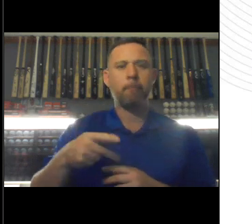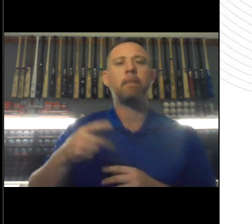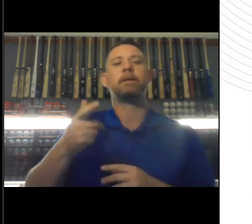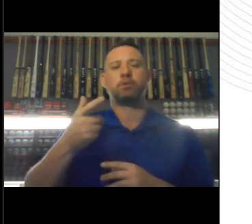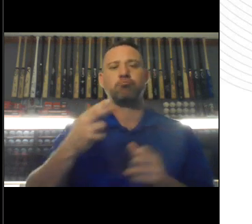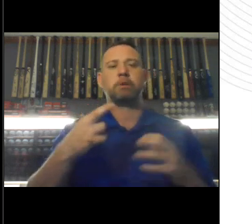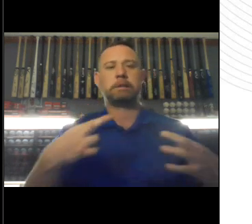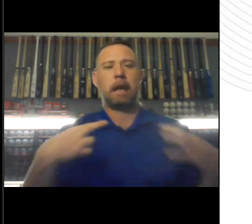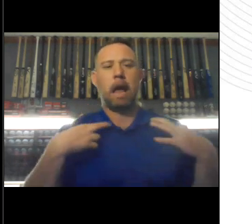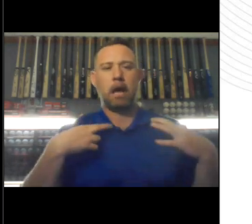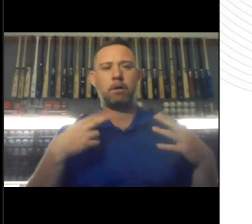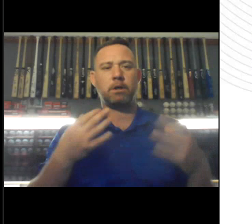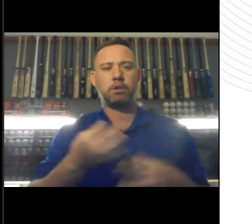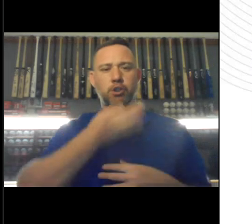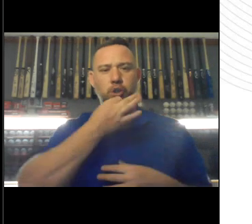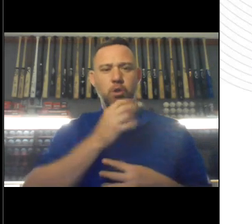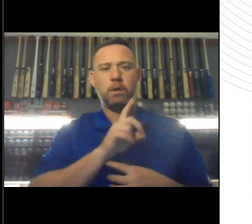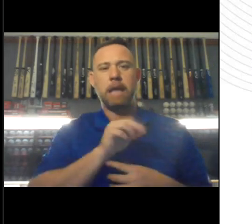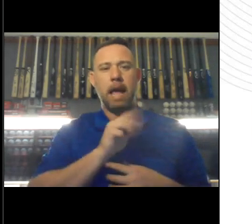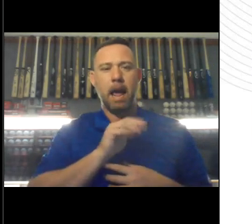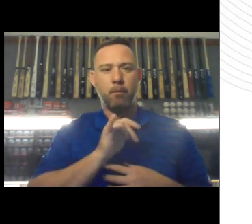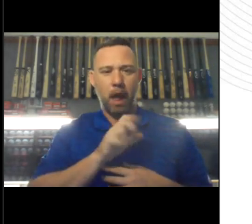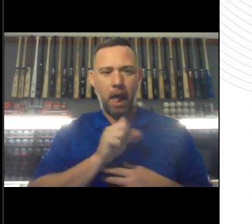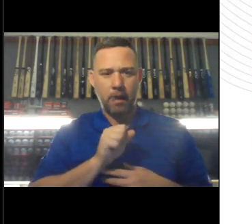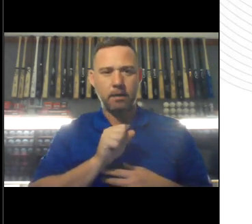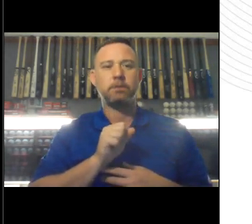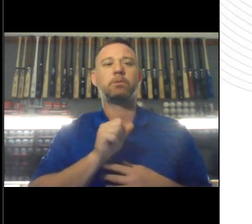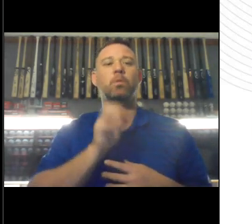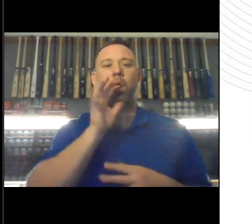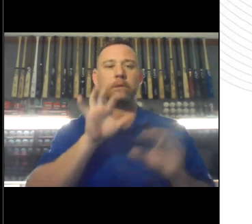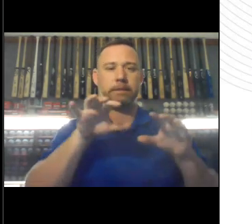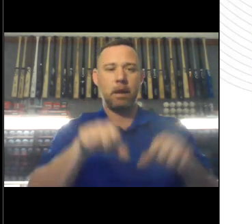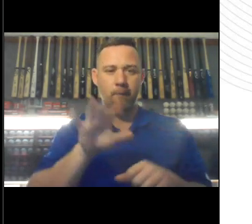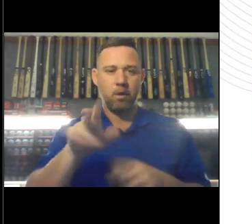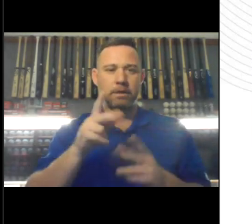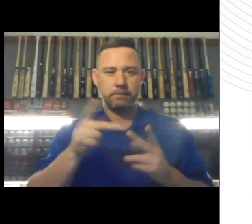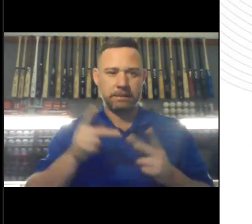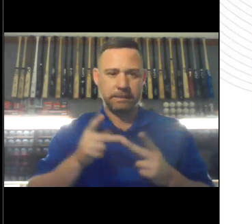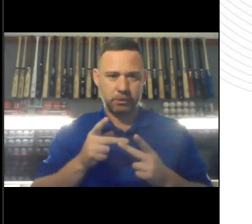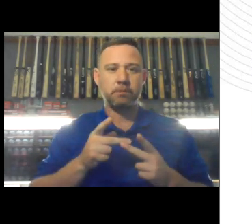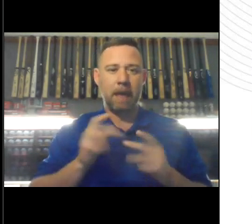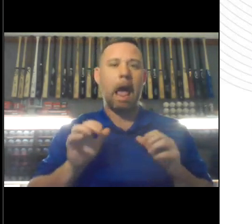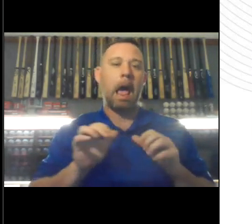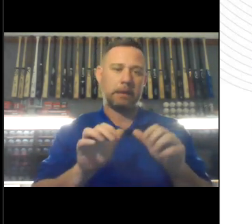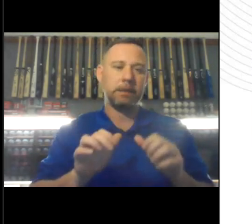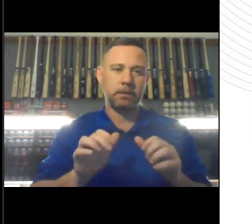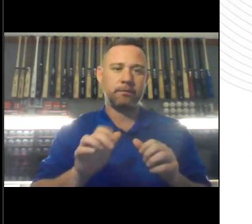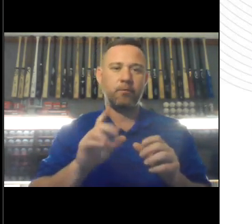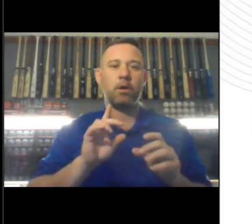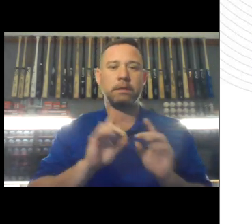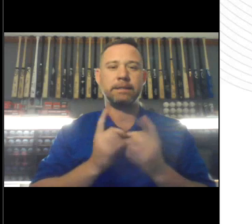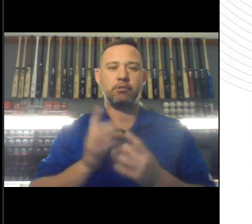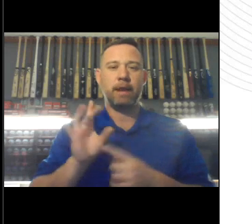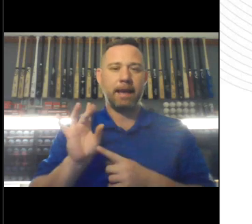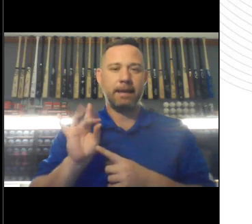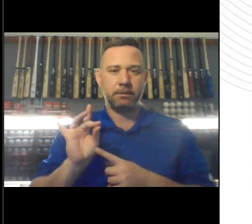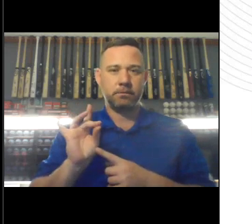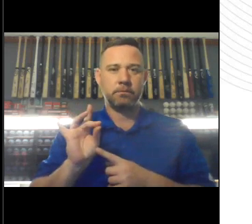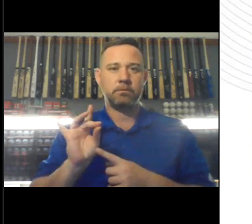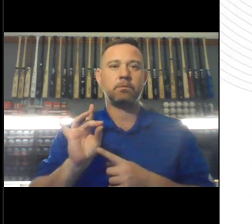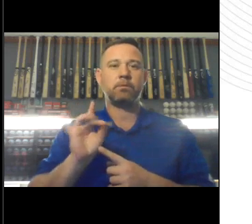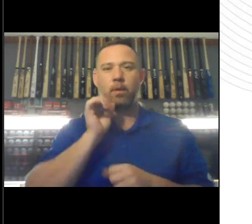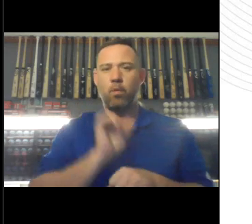soon. Diane Morales is stepping up to take over for him in an acting capacity as Director of District 8. She's been